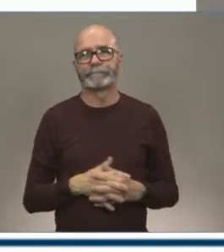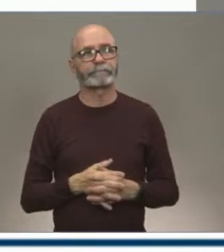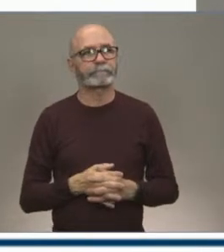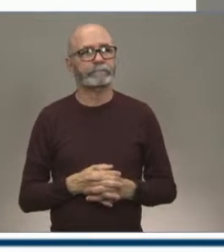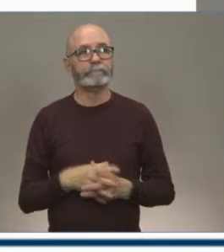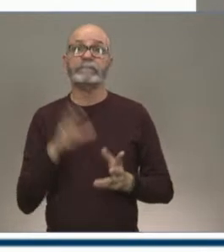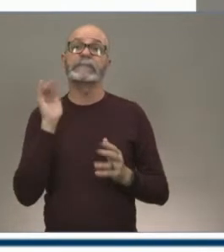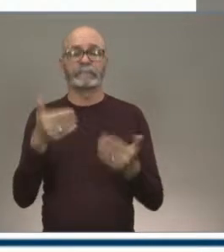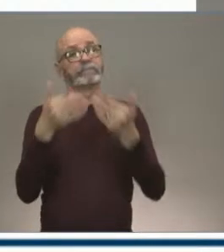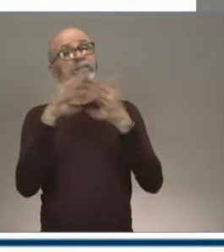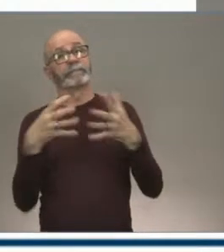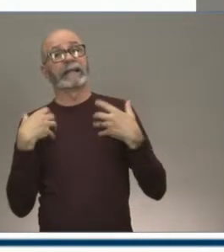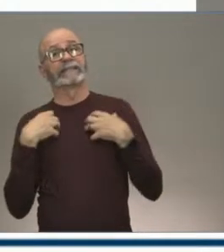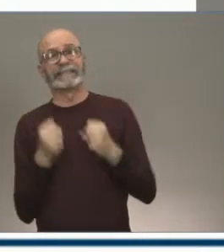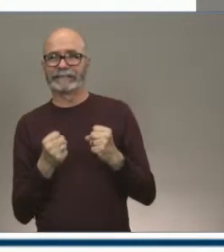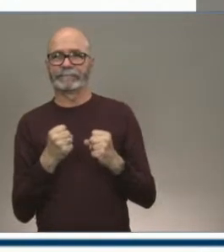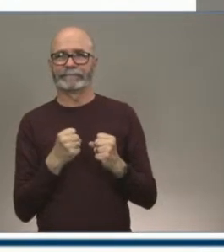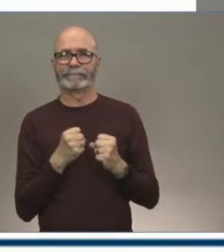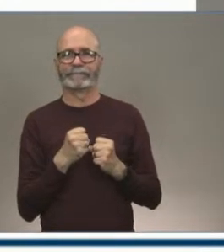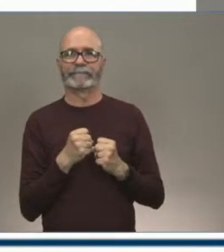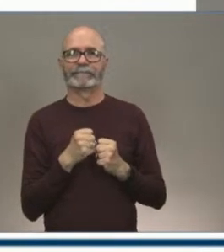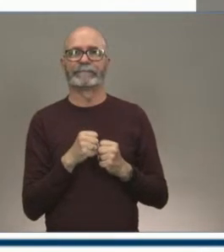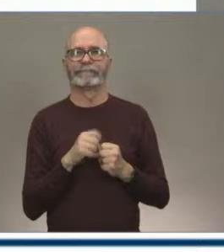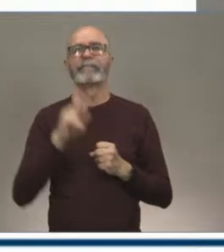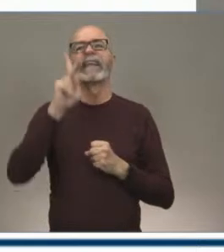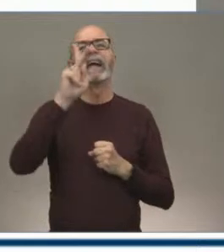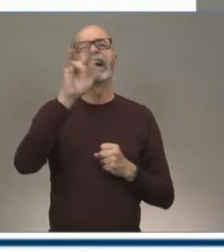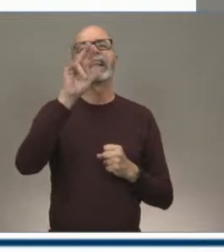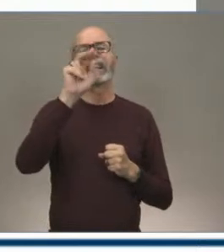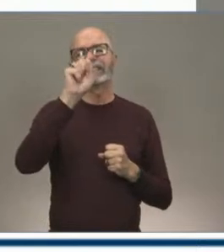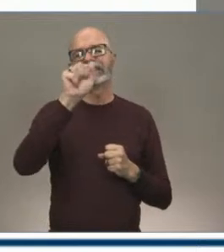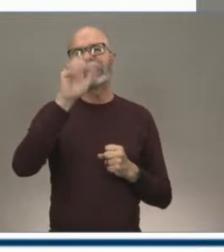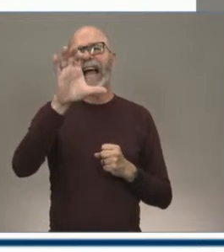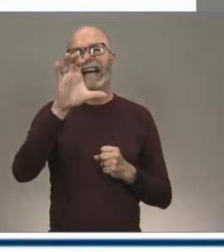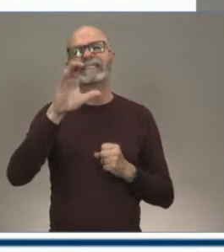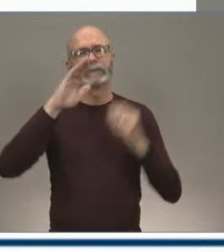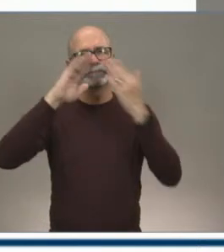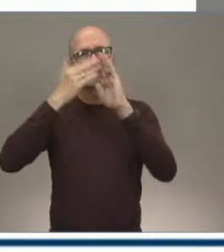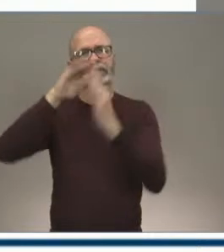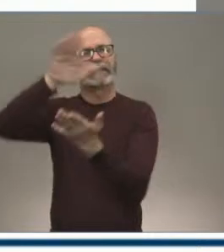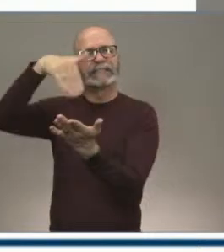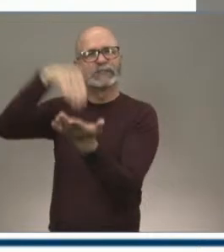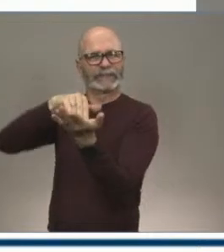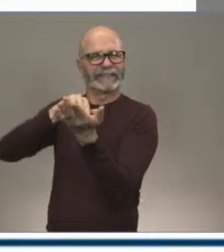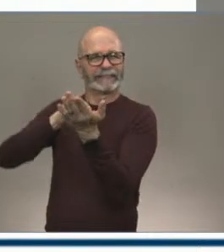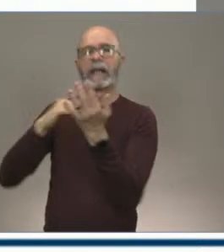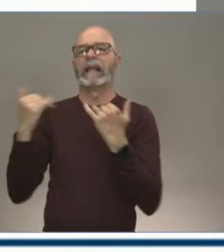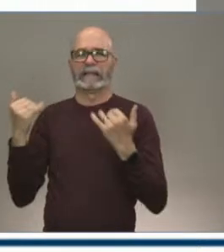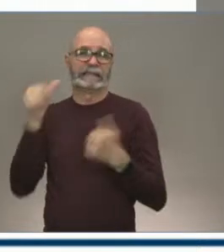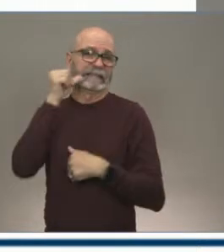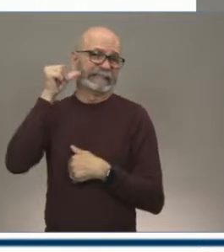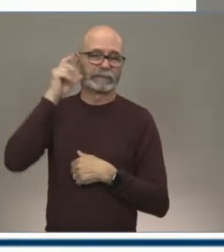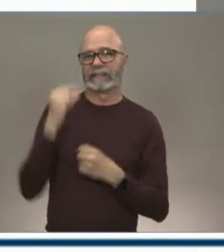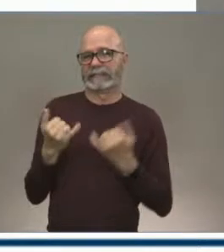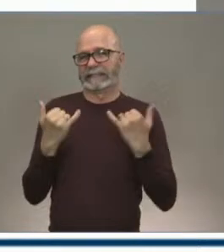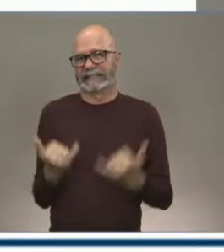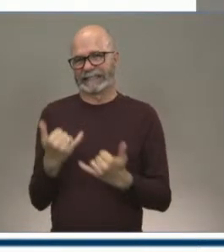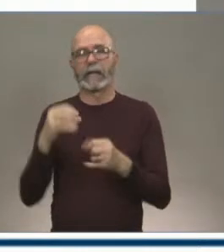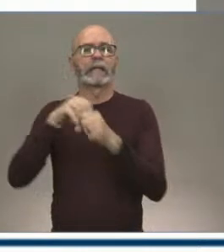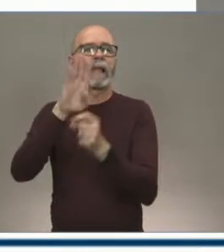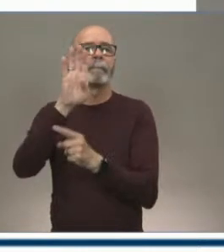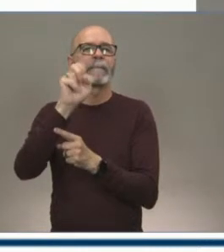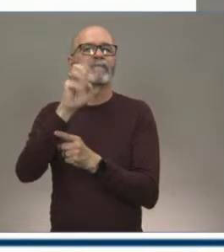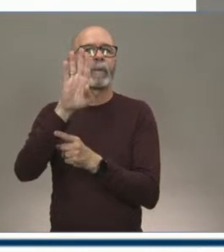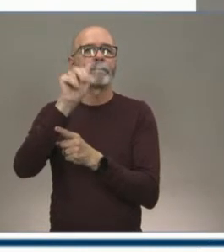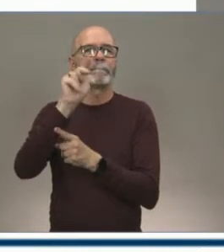at Beaverbank Kinsack Community Center today. They were there yesterday and today, working closely with the families and staff of